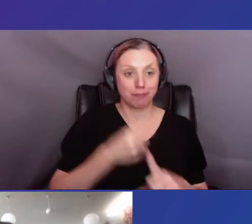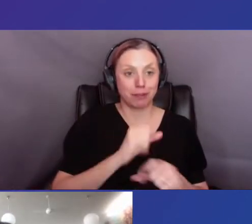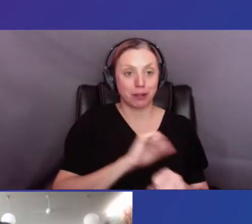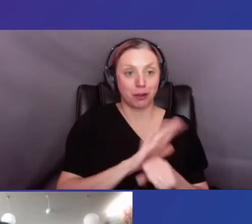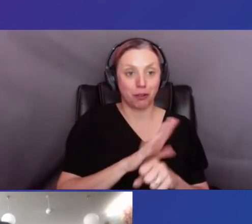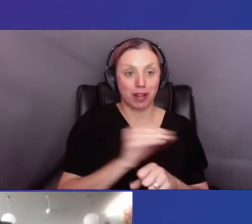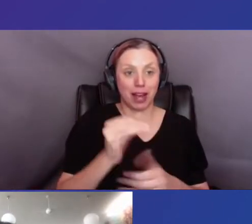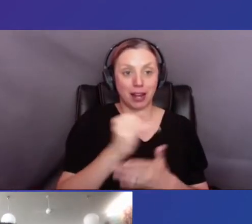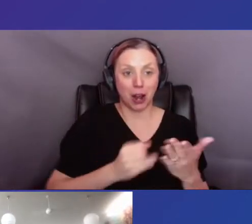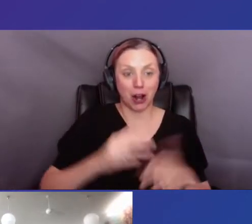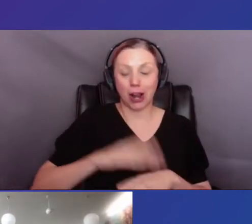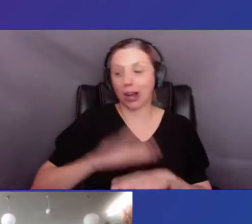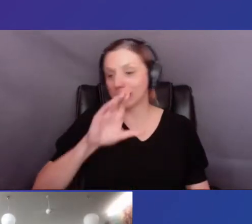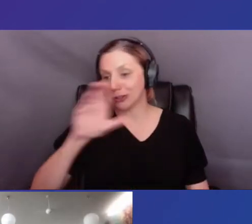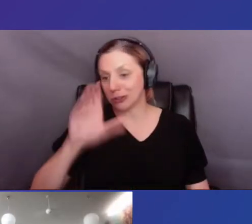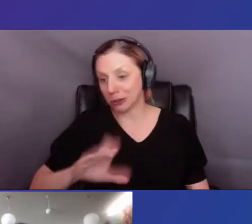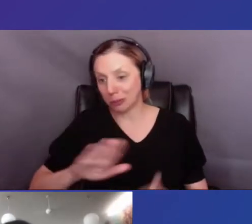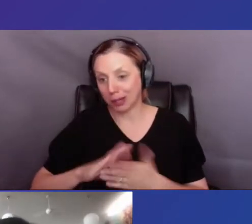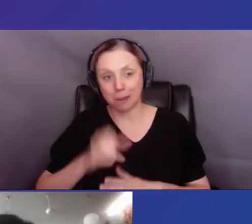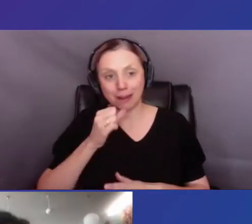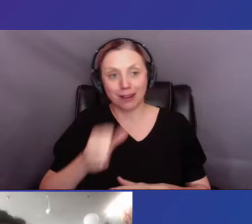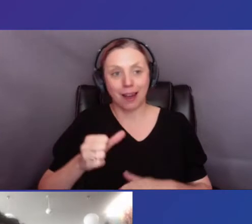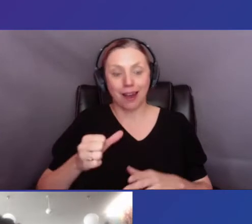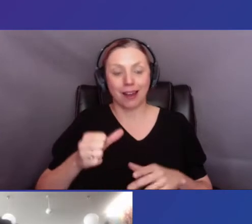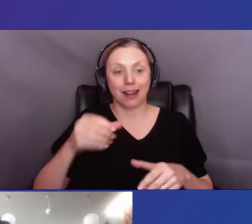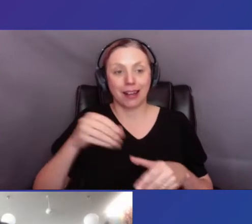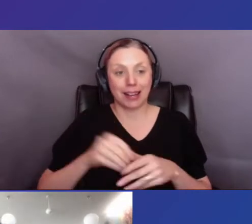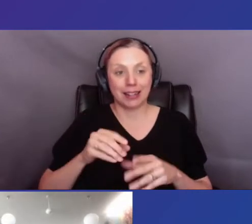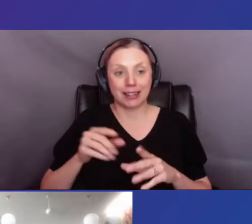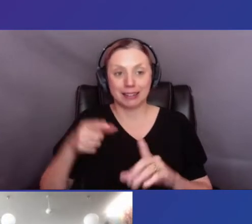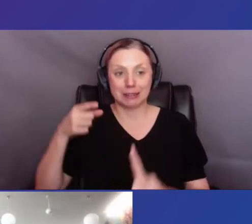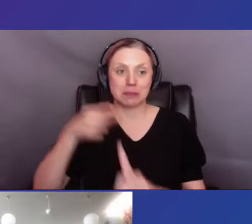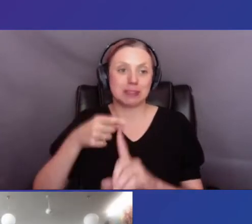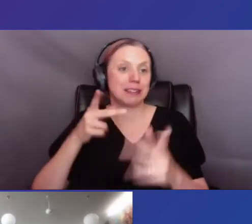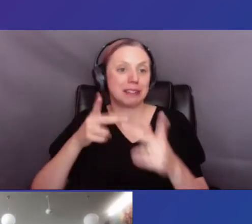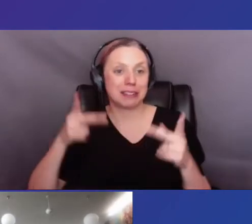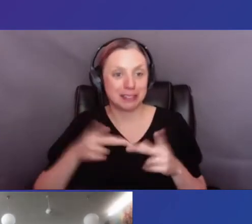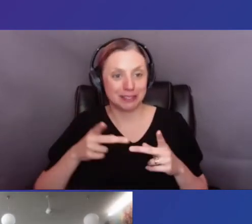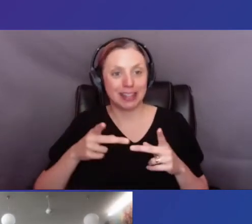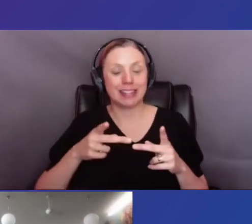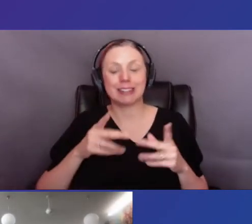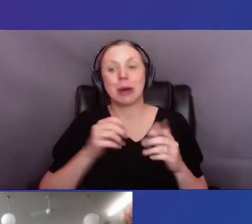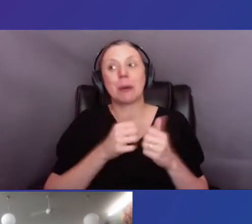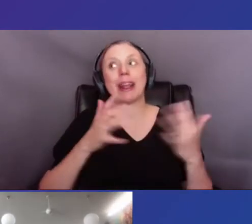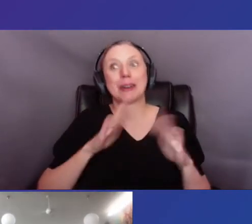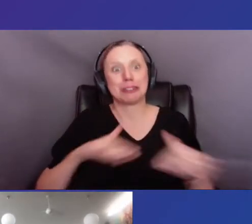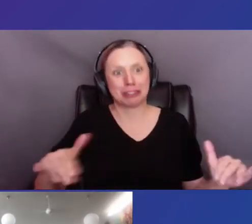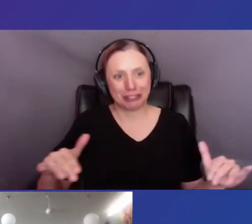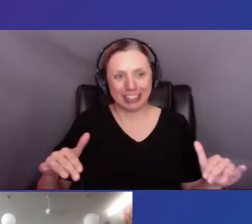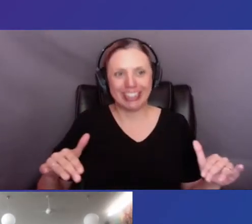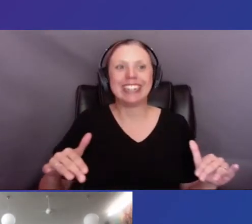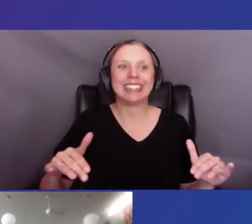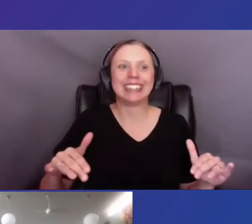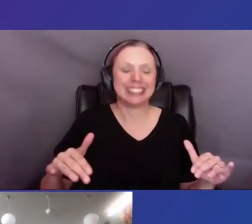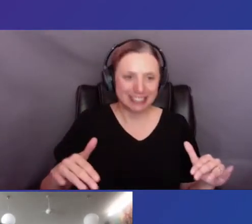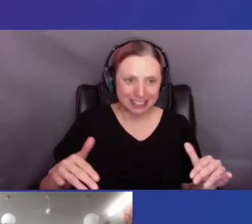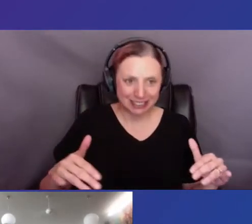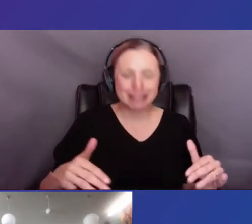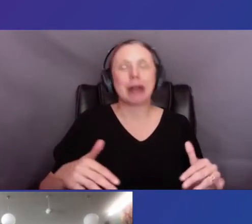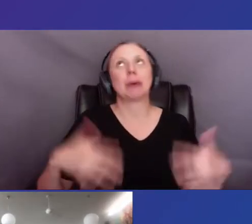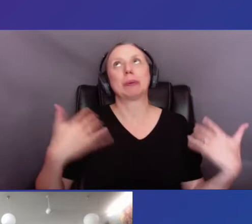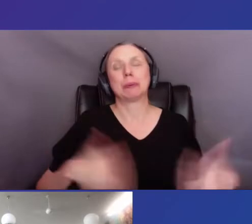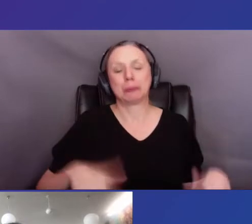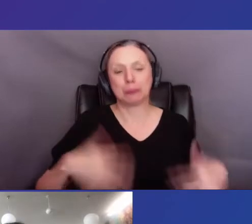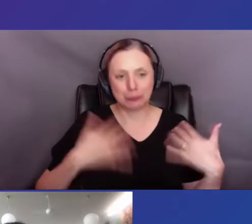art on Zoom and not art often in a dedicated space, child-free space. So there has been an